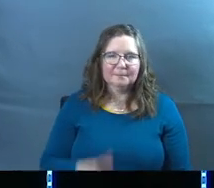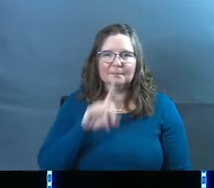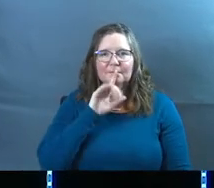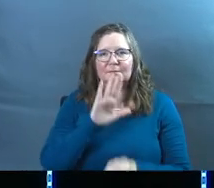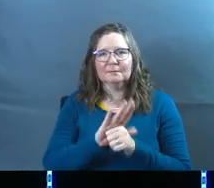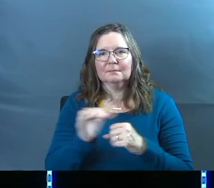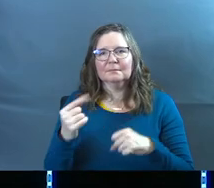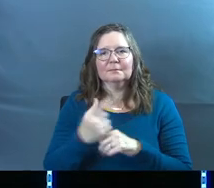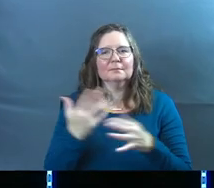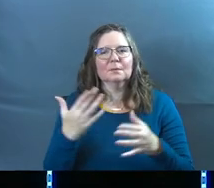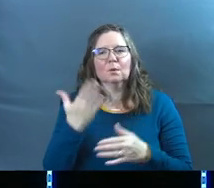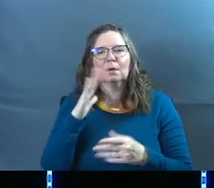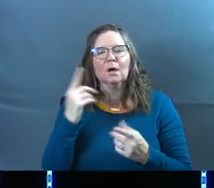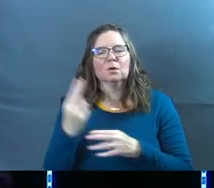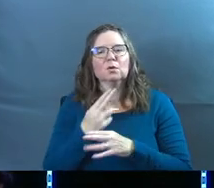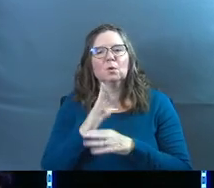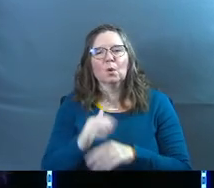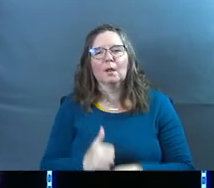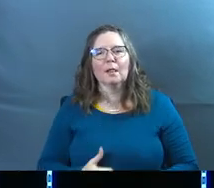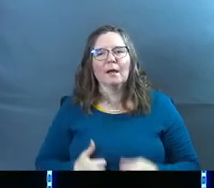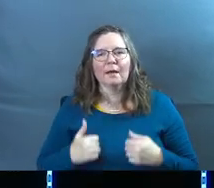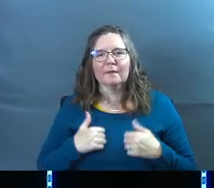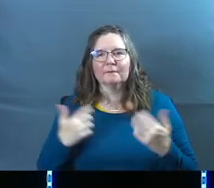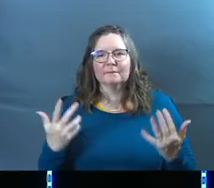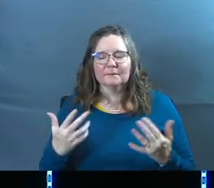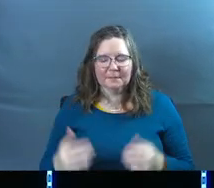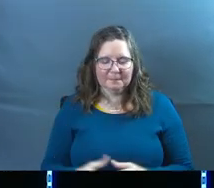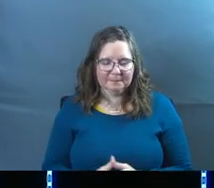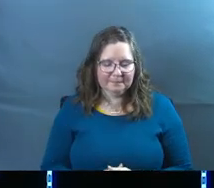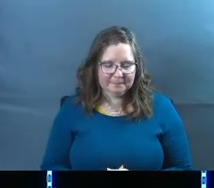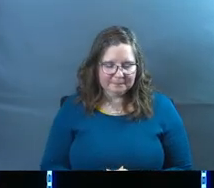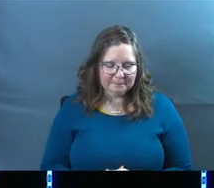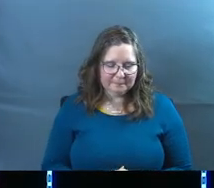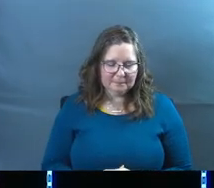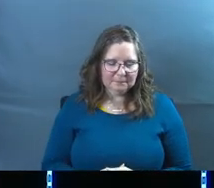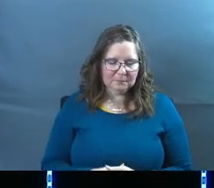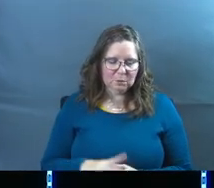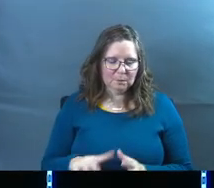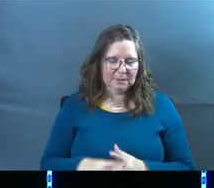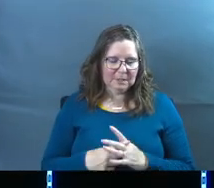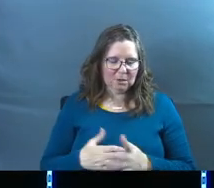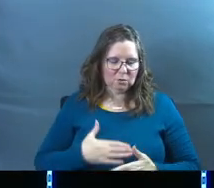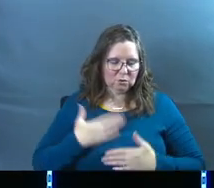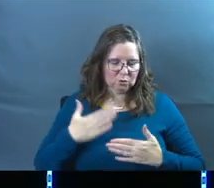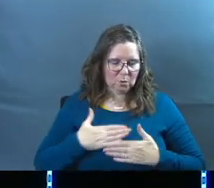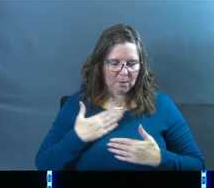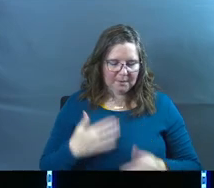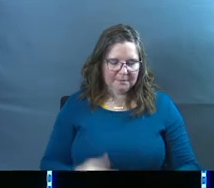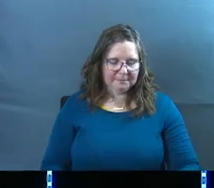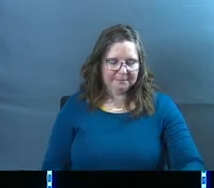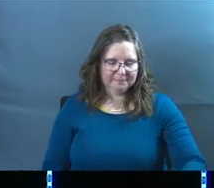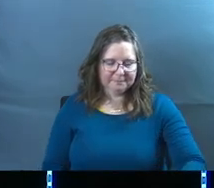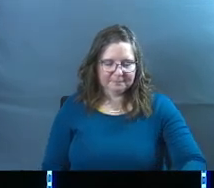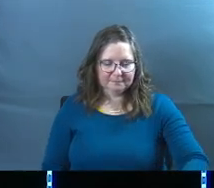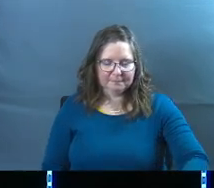today? What's God going to use in your life to reignite your joy?